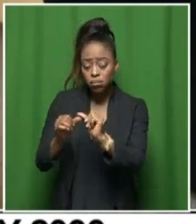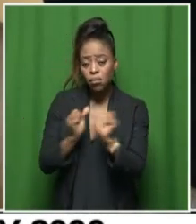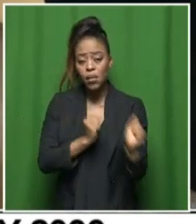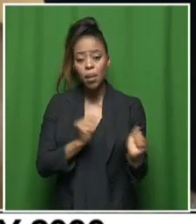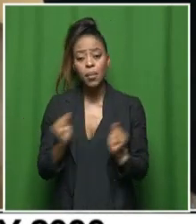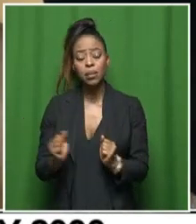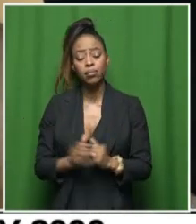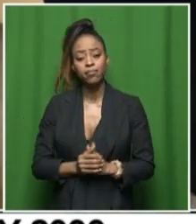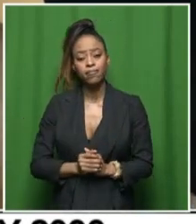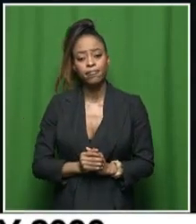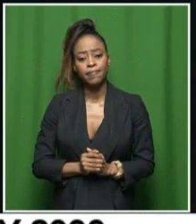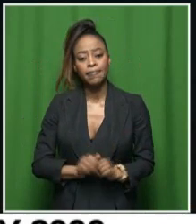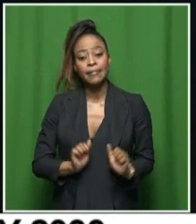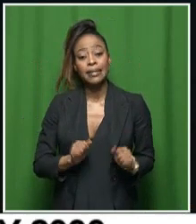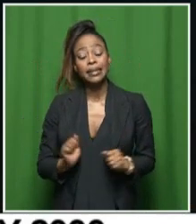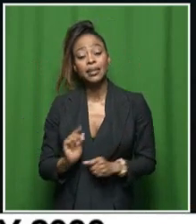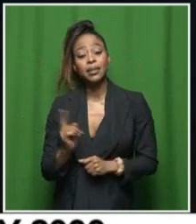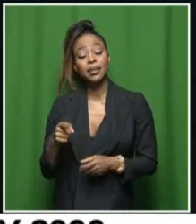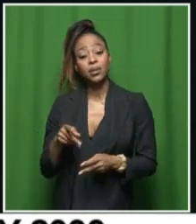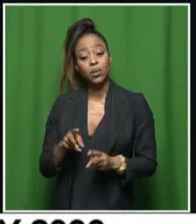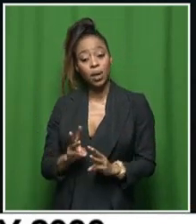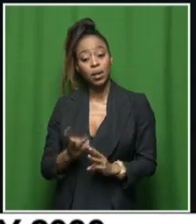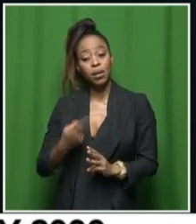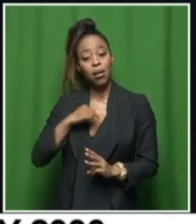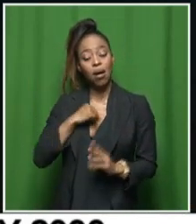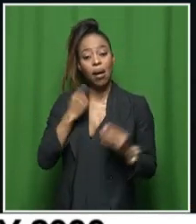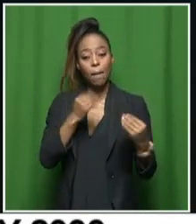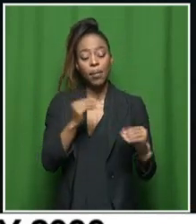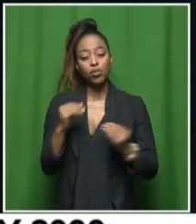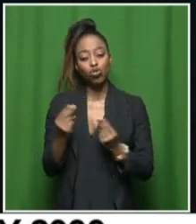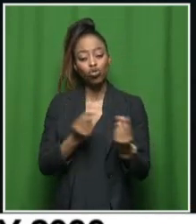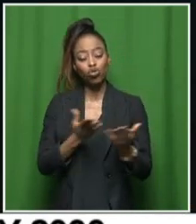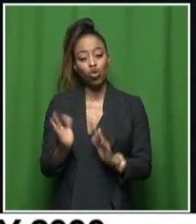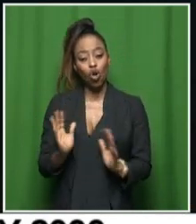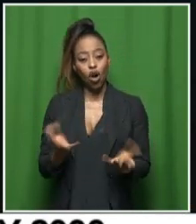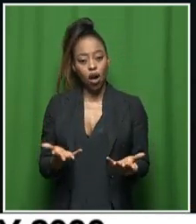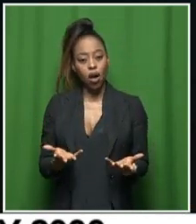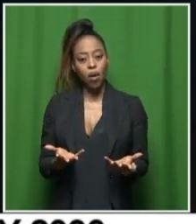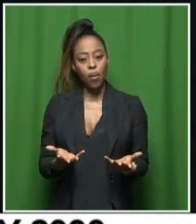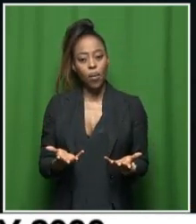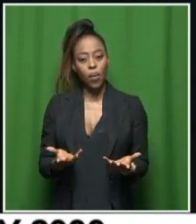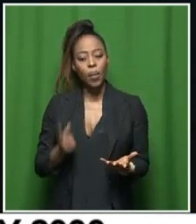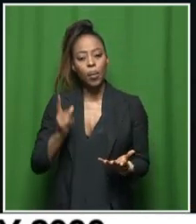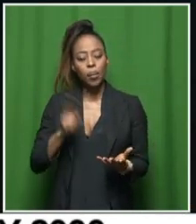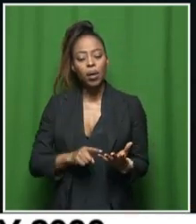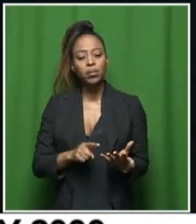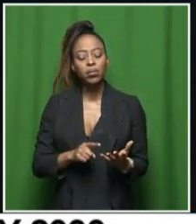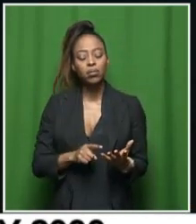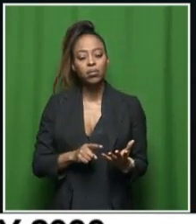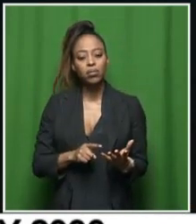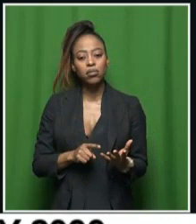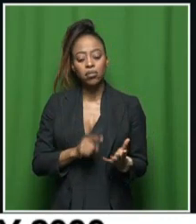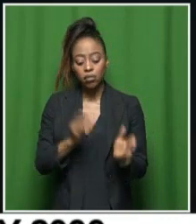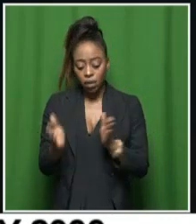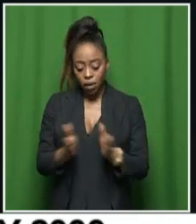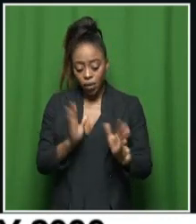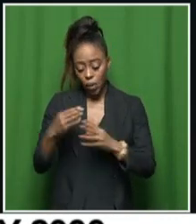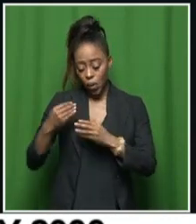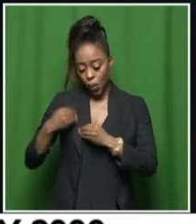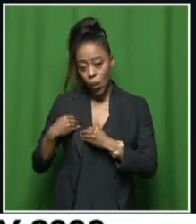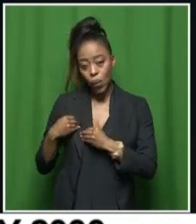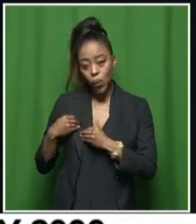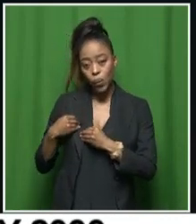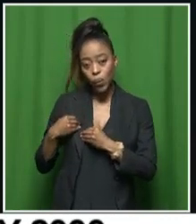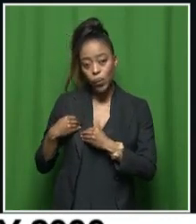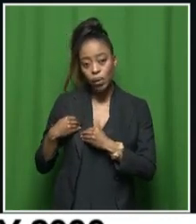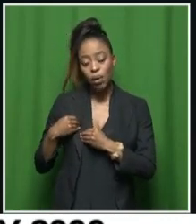Yes, of course. I think one of the ways in which businesses are looking to do that is to map their own emissions. So really